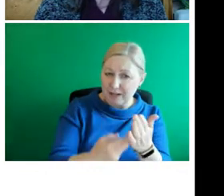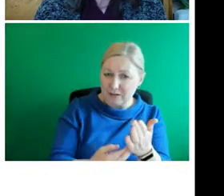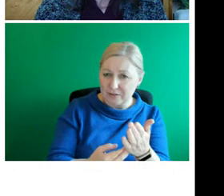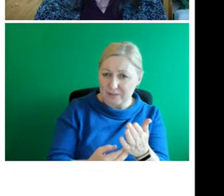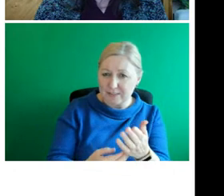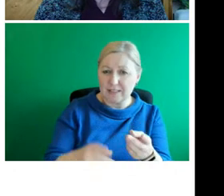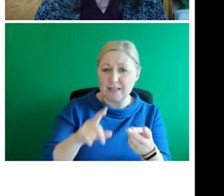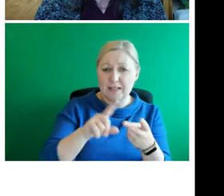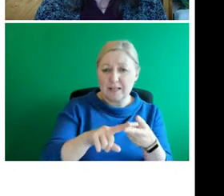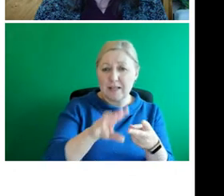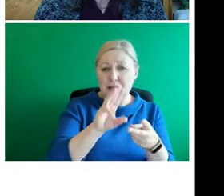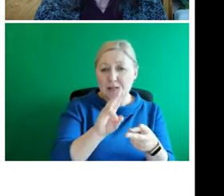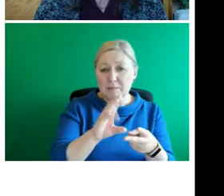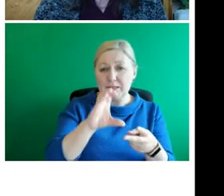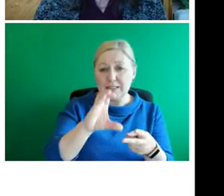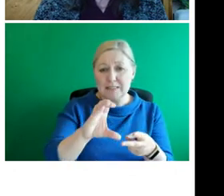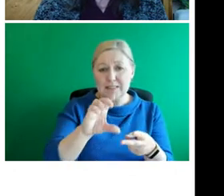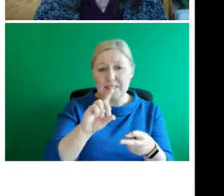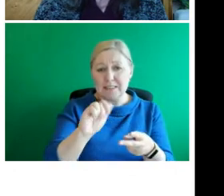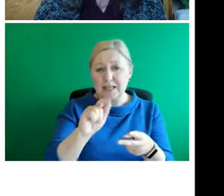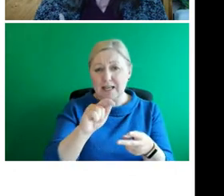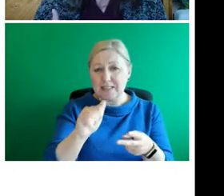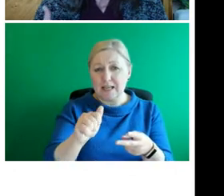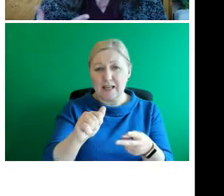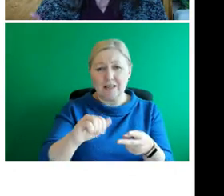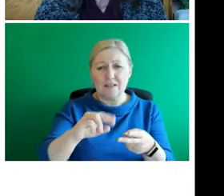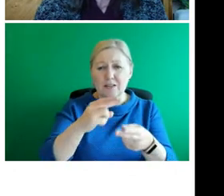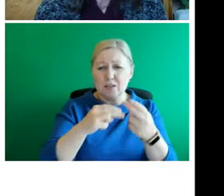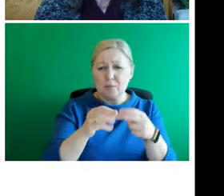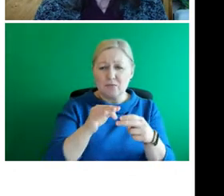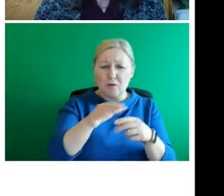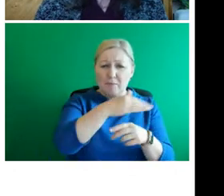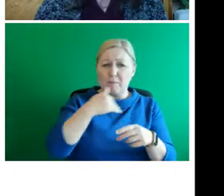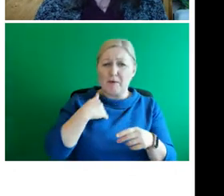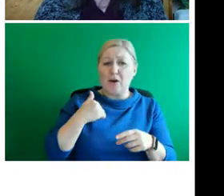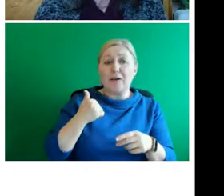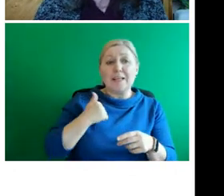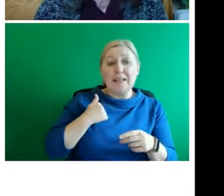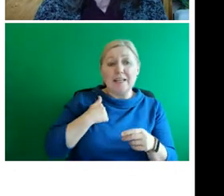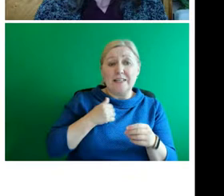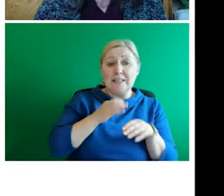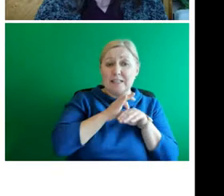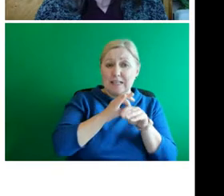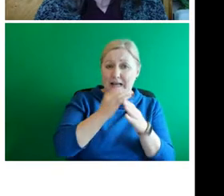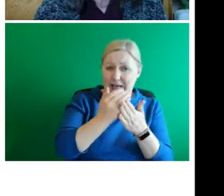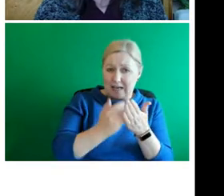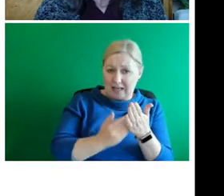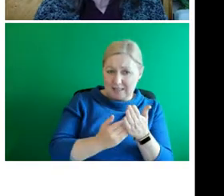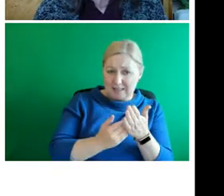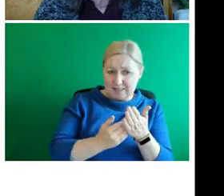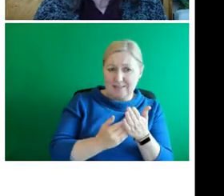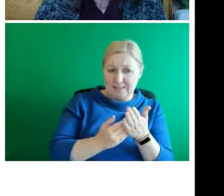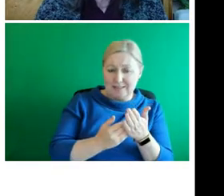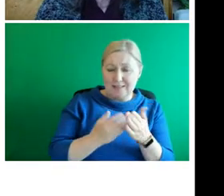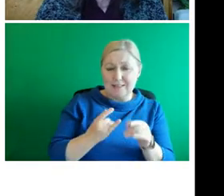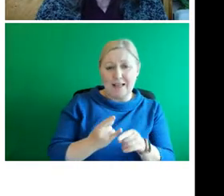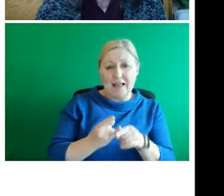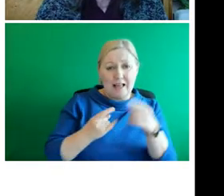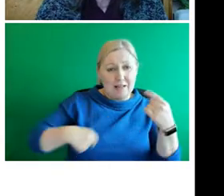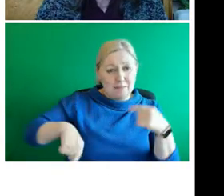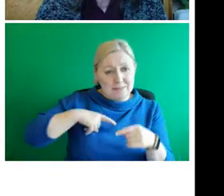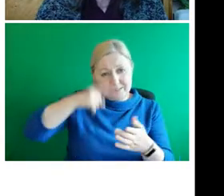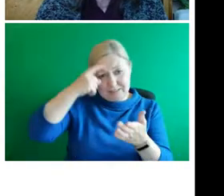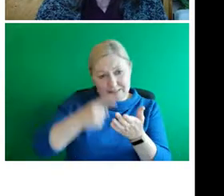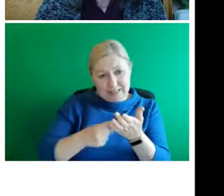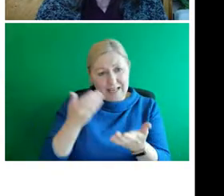Canadian guidelines for dementia. And these help to guide the patient assessments, and they have a separate section for each of the